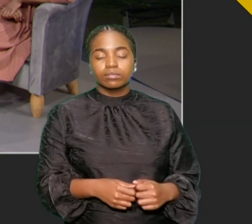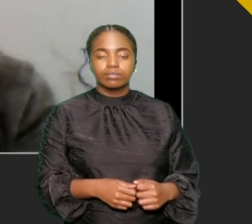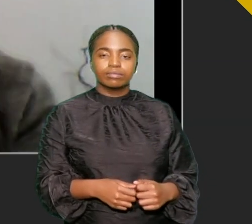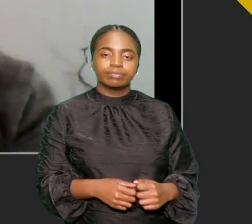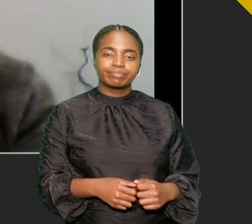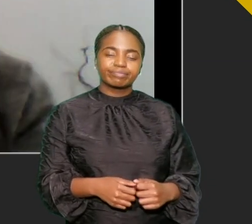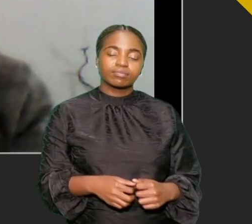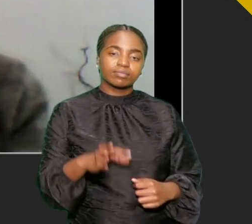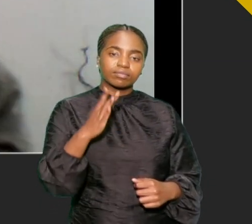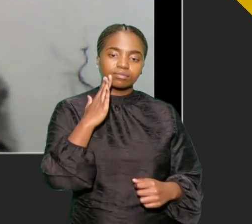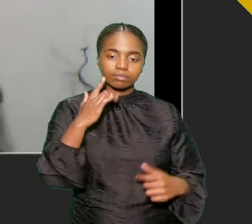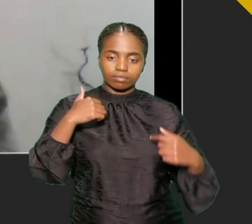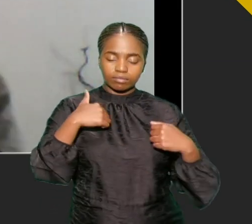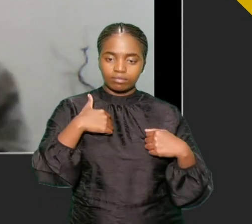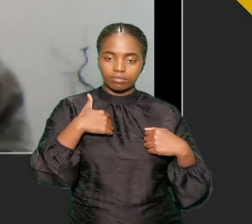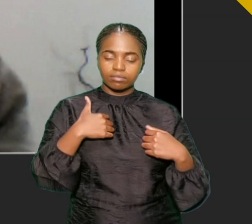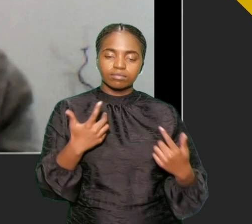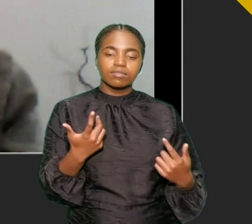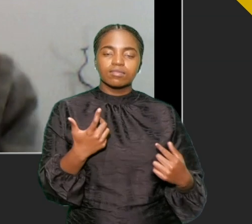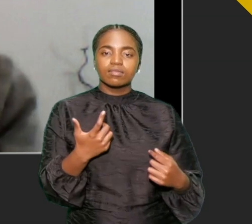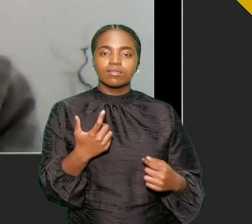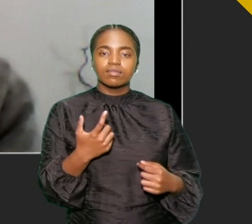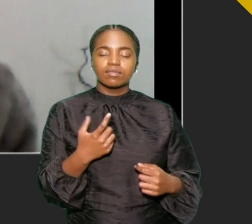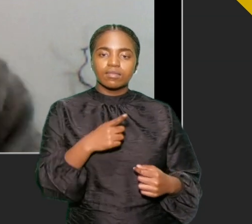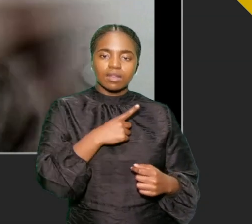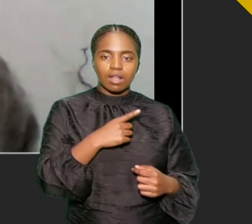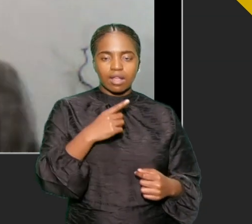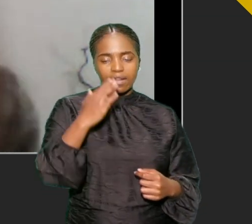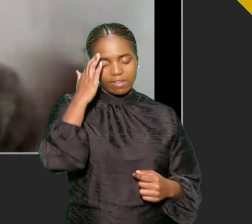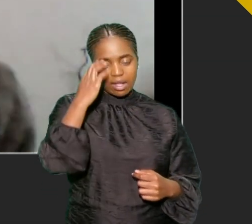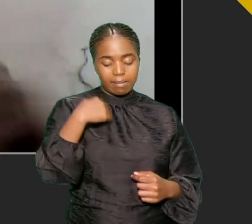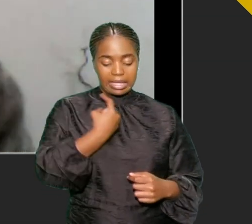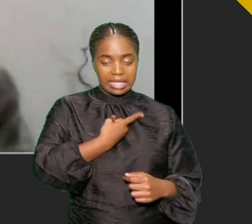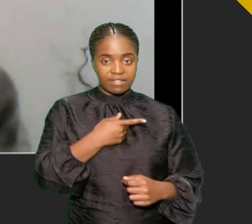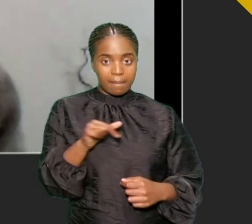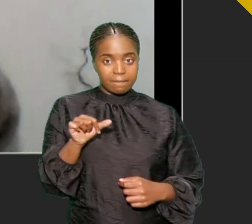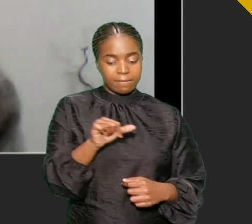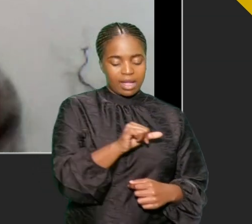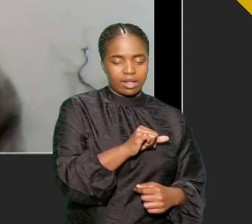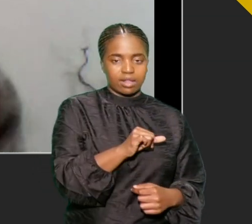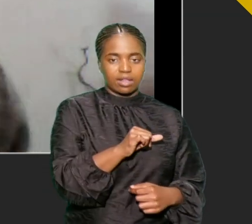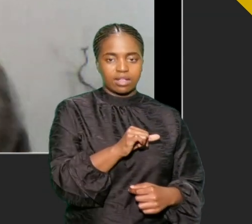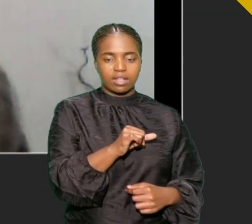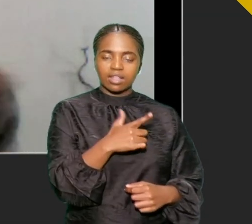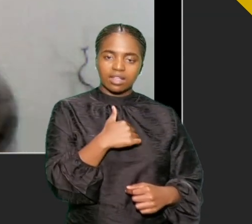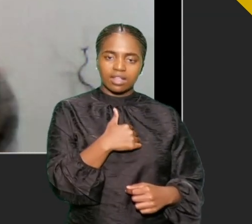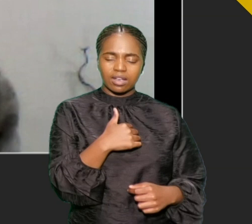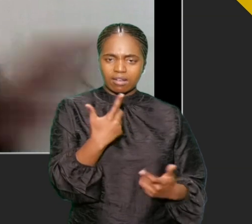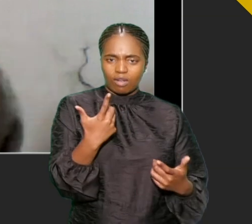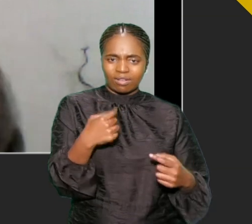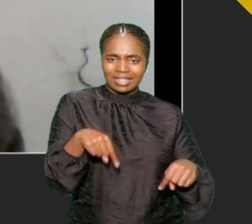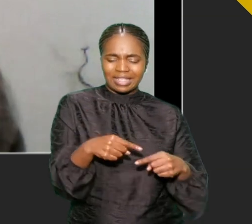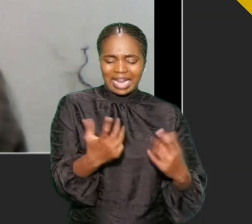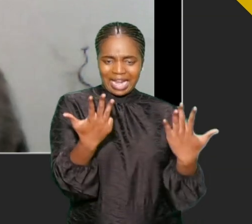After my first shot of chemo, and I saw myself going back, and I was assigned for 18 shots, a period